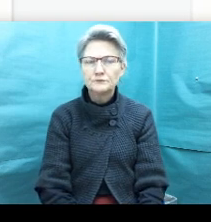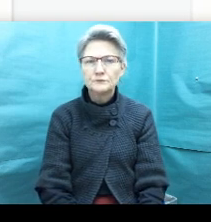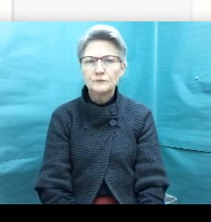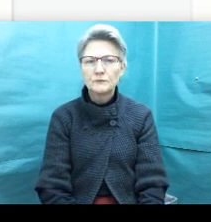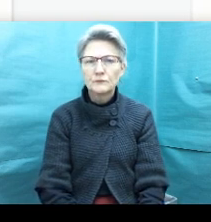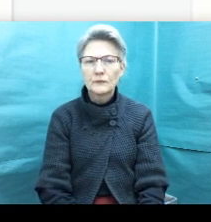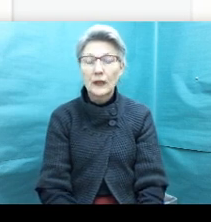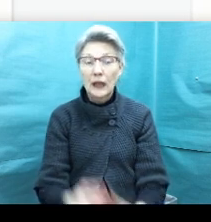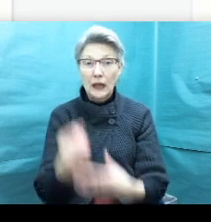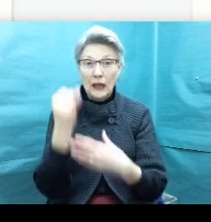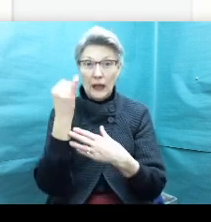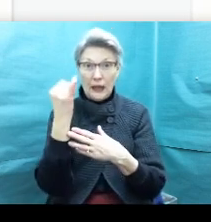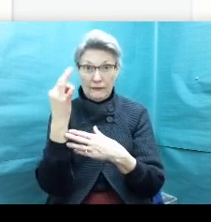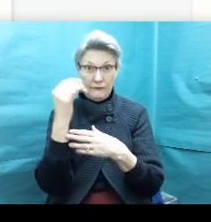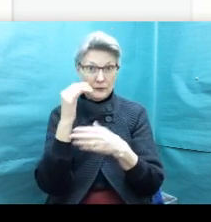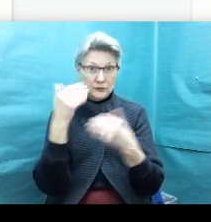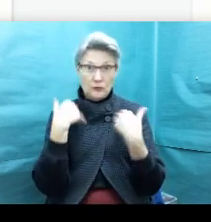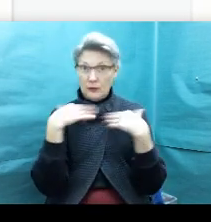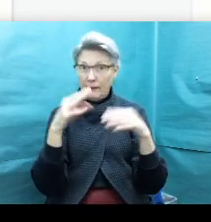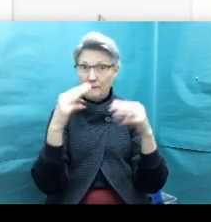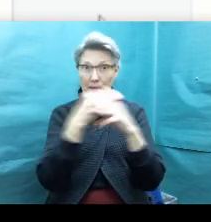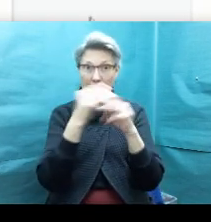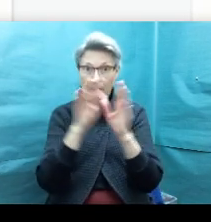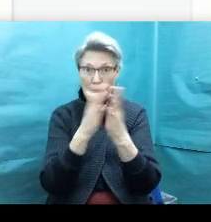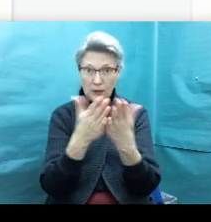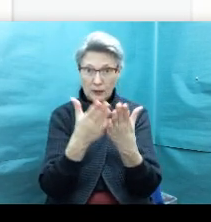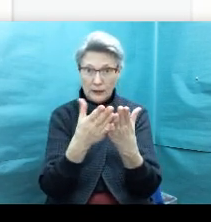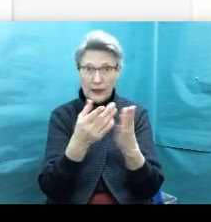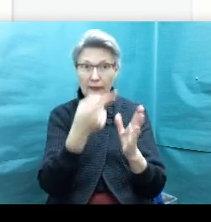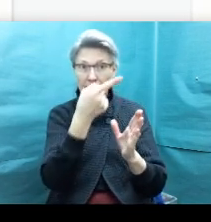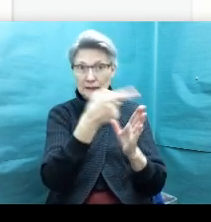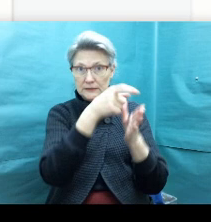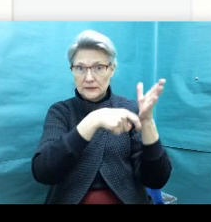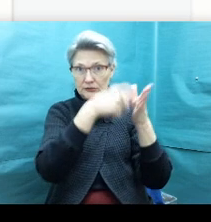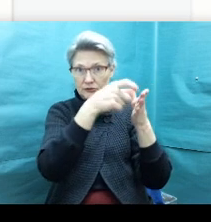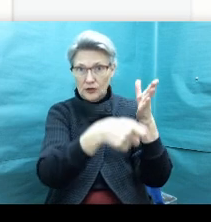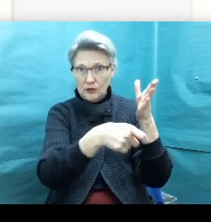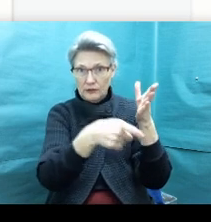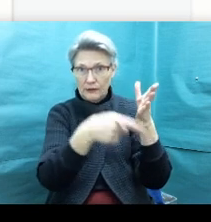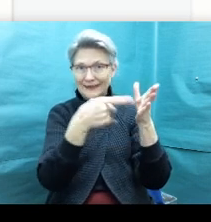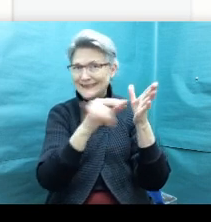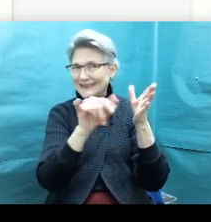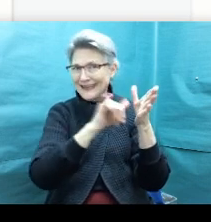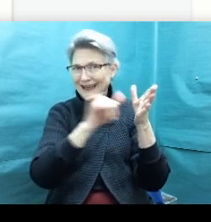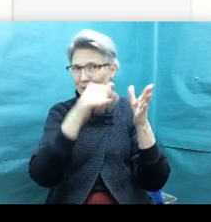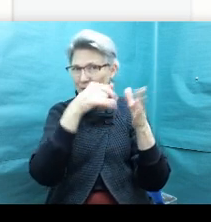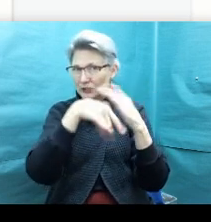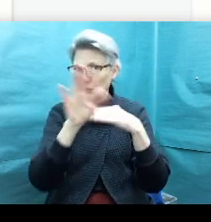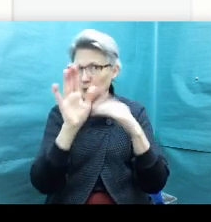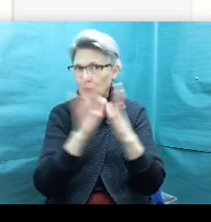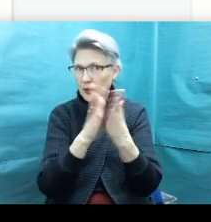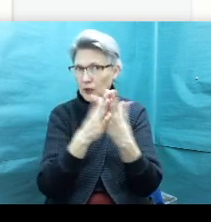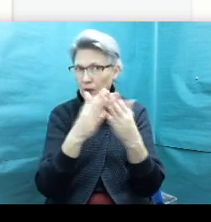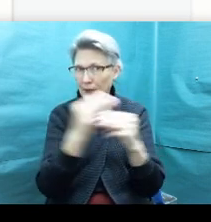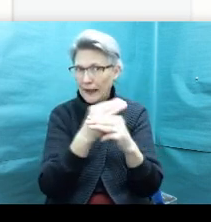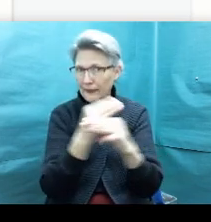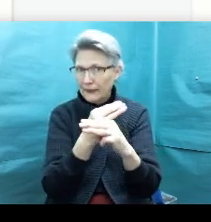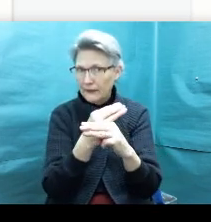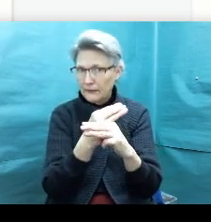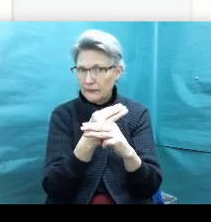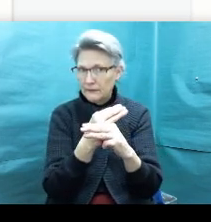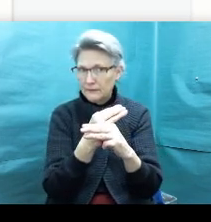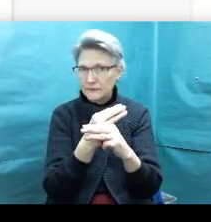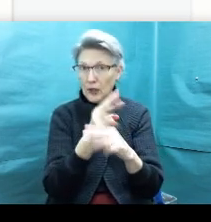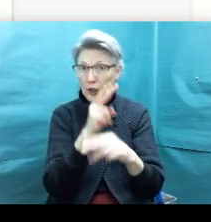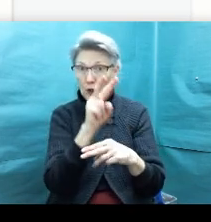So in case you don't have a journal, here's the chart that I'm asking you to look at on page 556, and you can feel free to pause the video